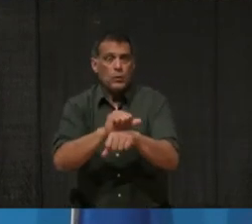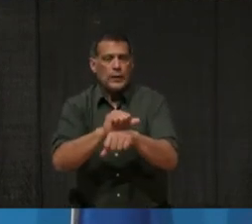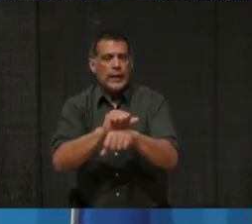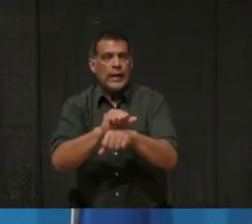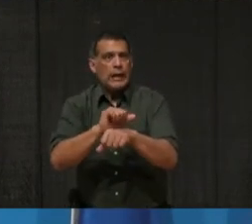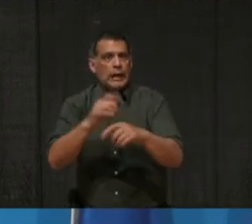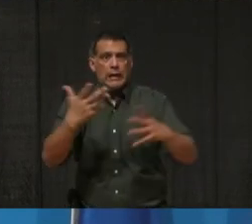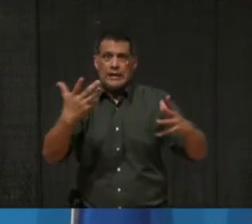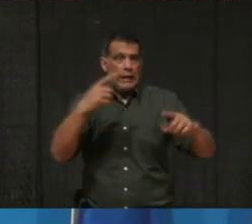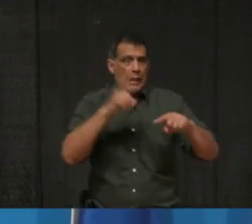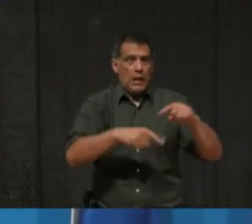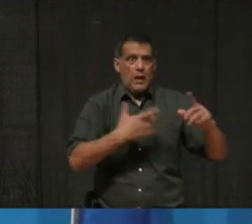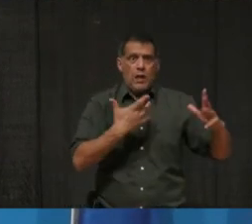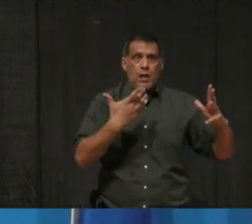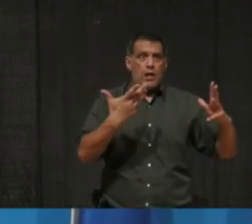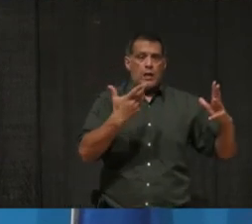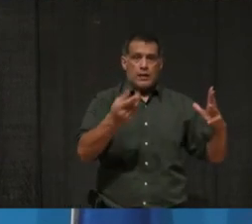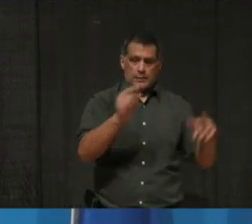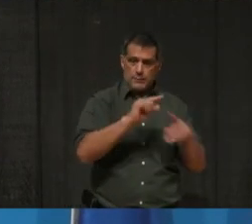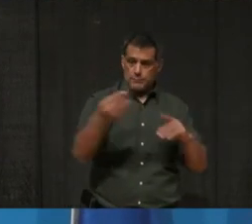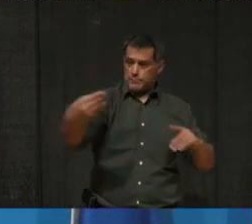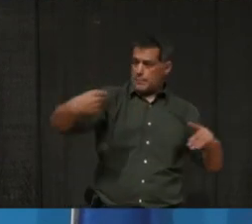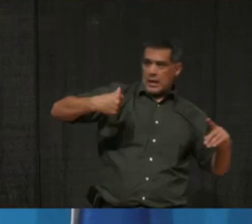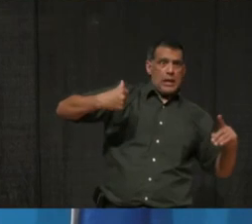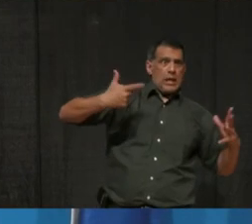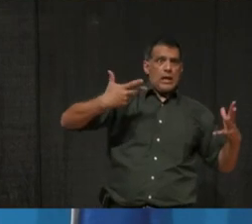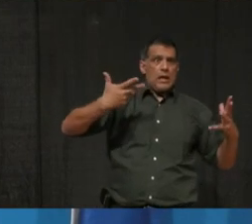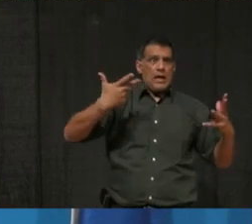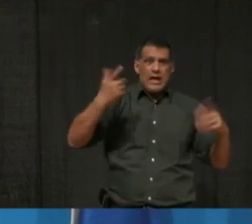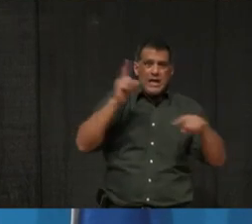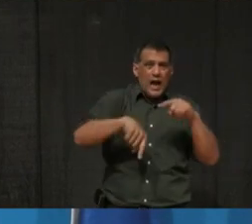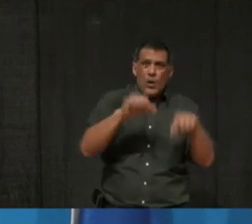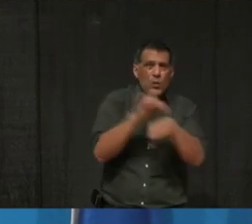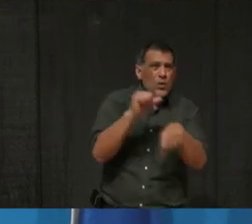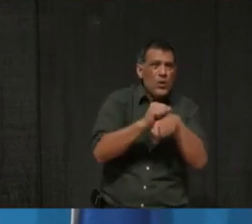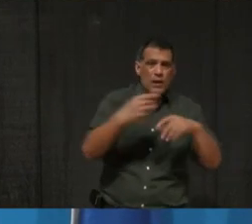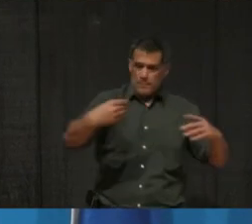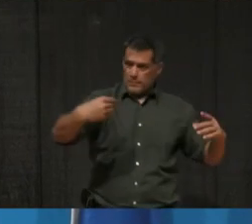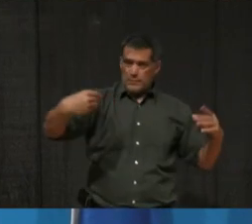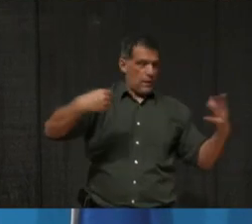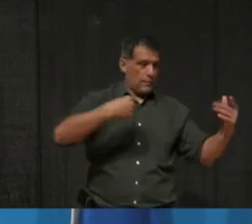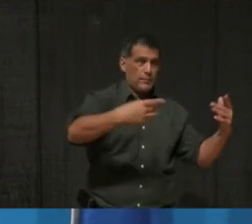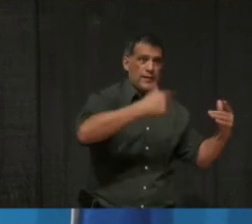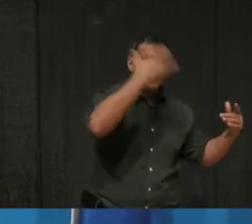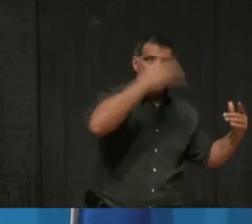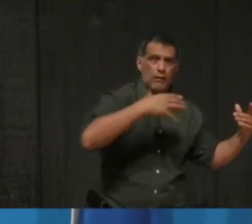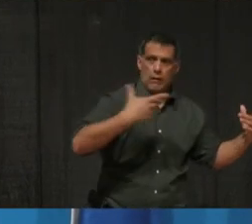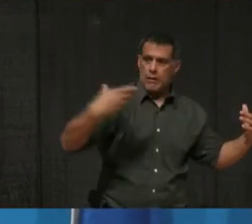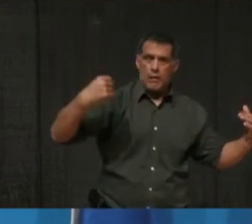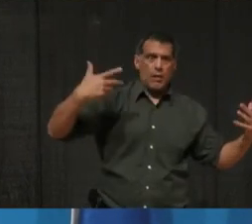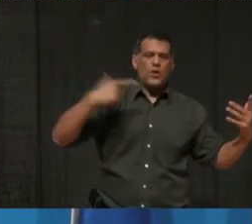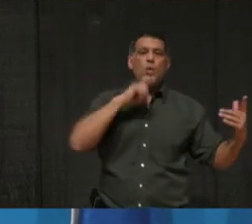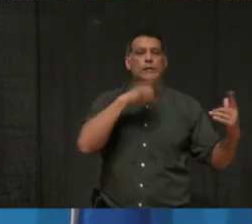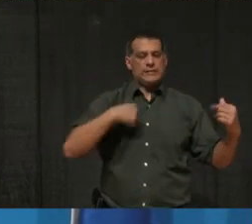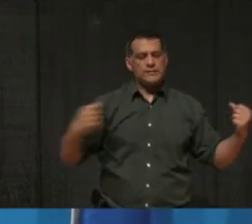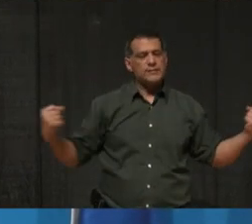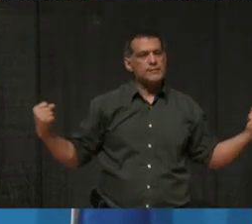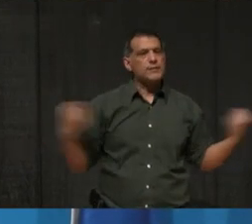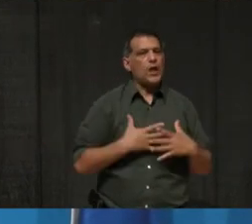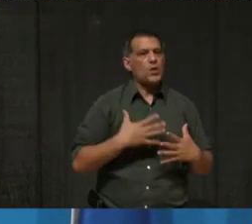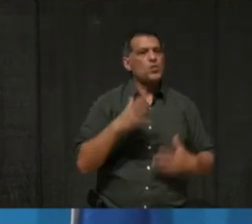them from a paycheck. Our own data at Peel Public Health showed that 25% of the cases in our